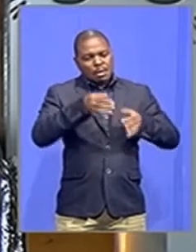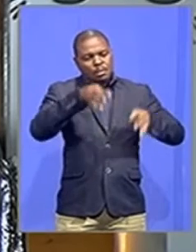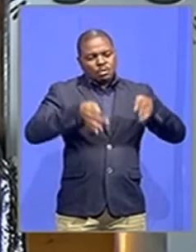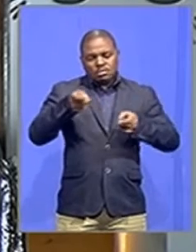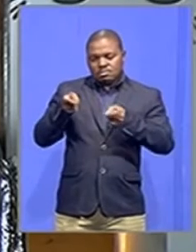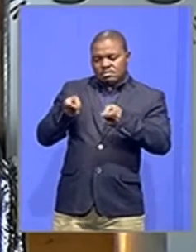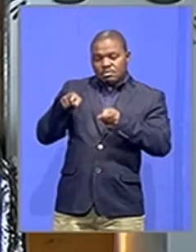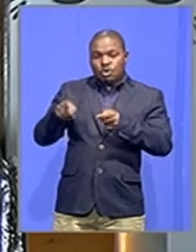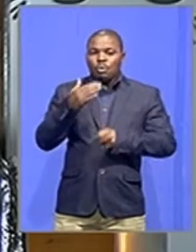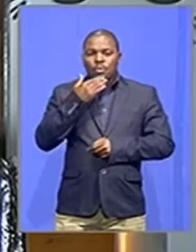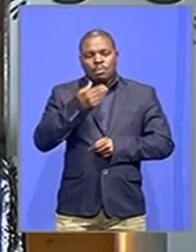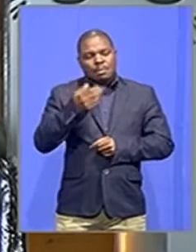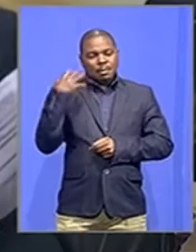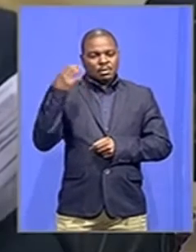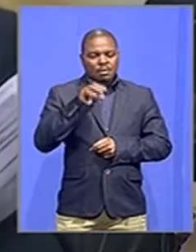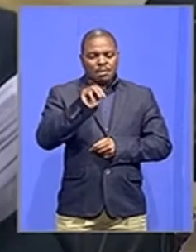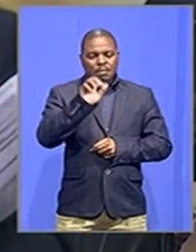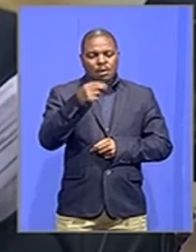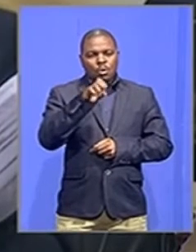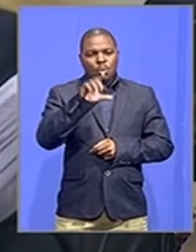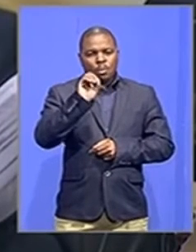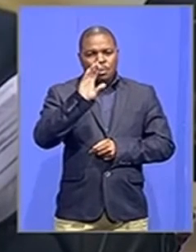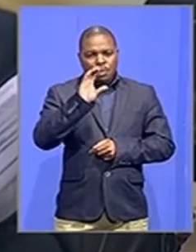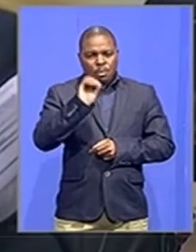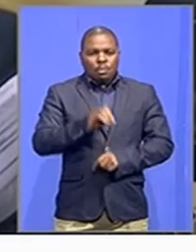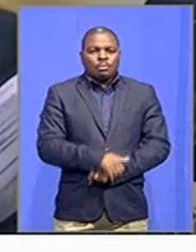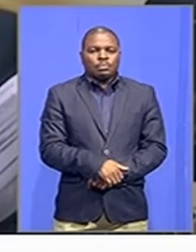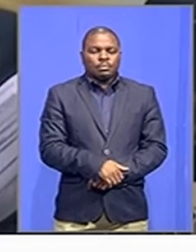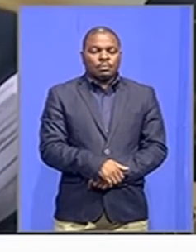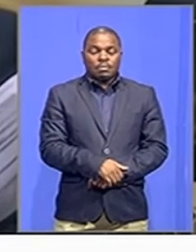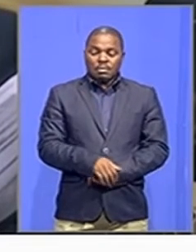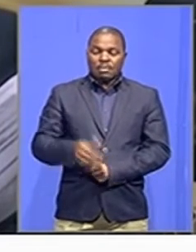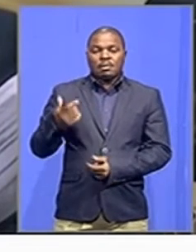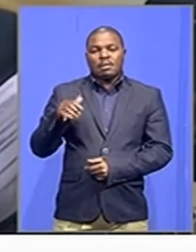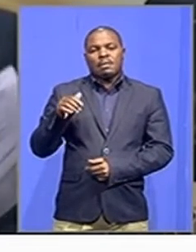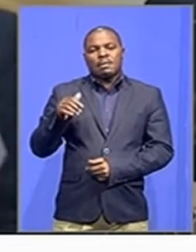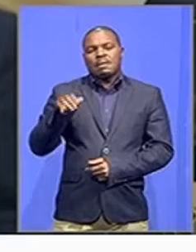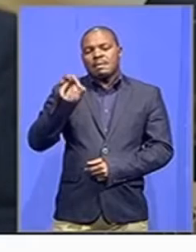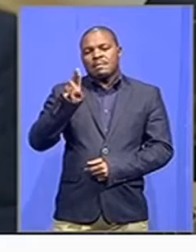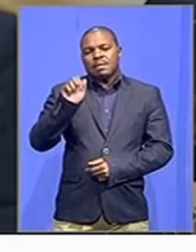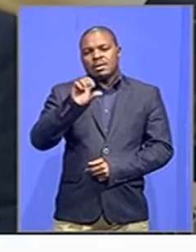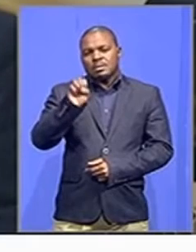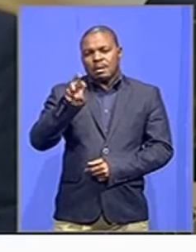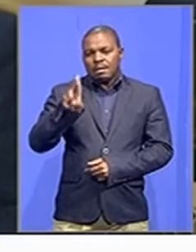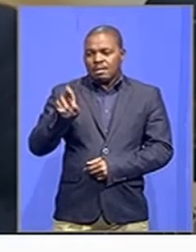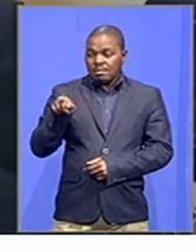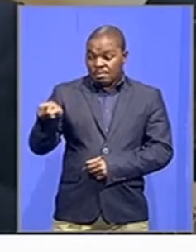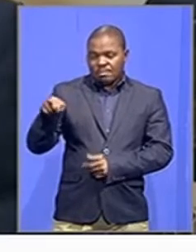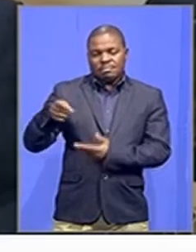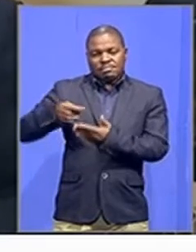bja tona David Mahlobo. It's a signature of Mr. Arthur Fraser. All right.